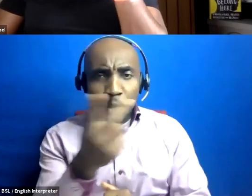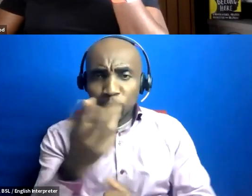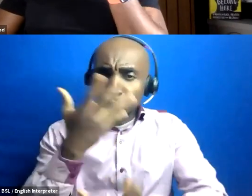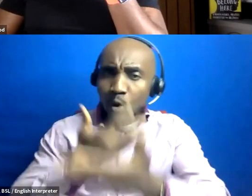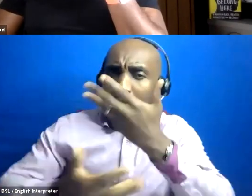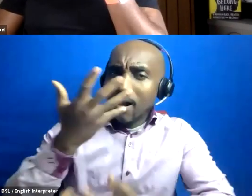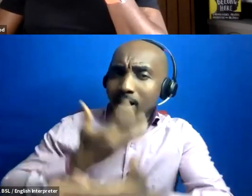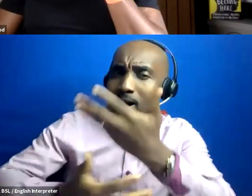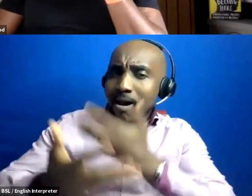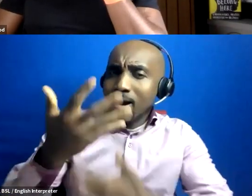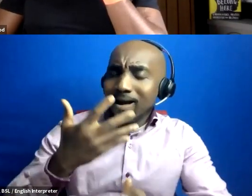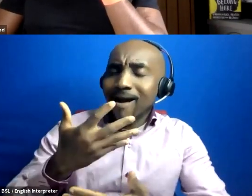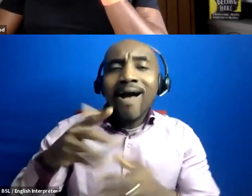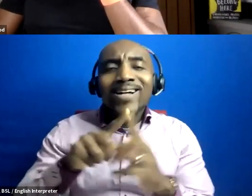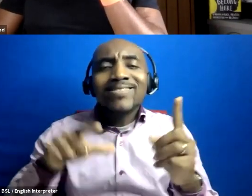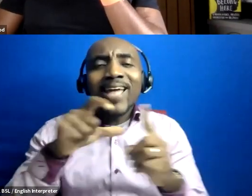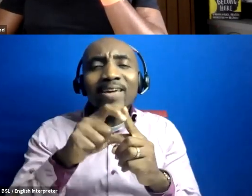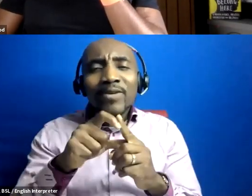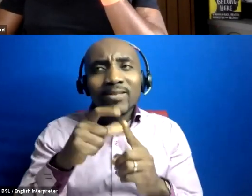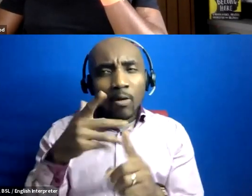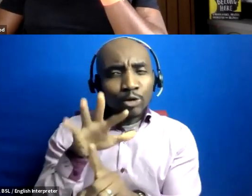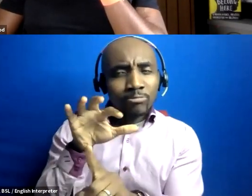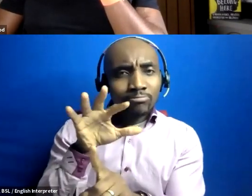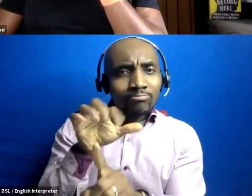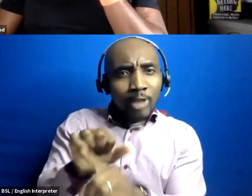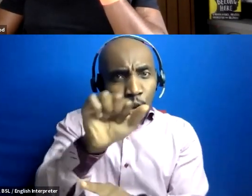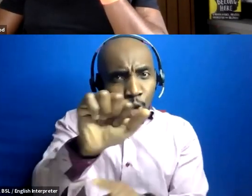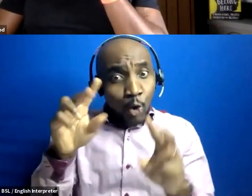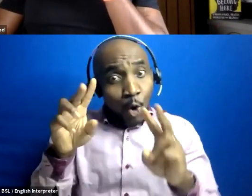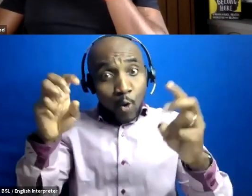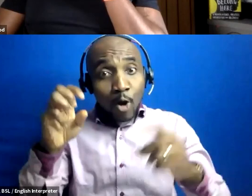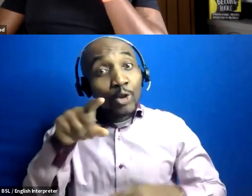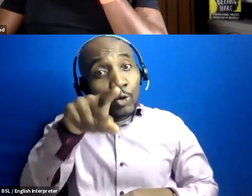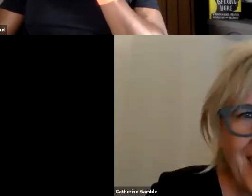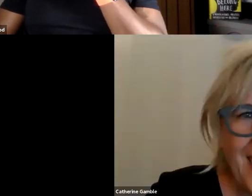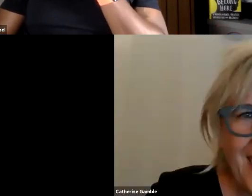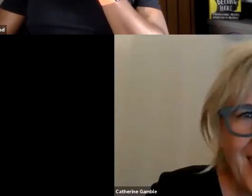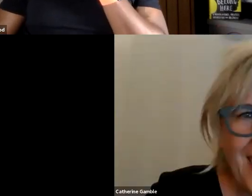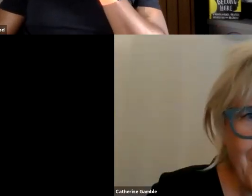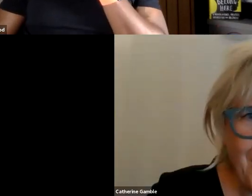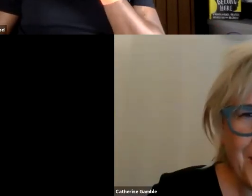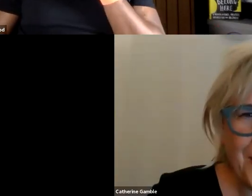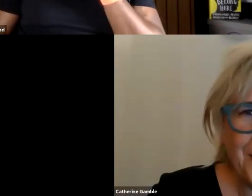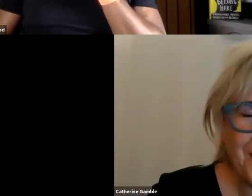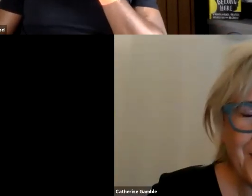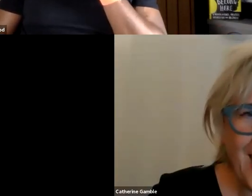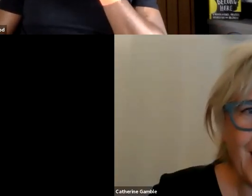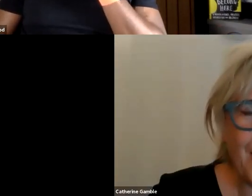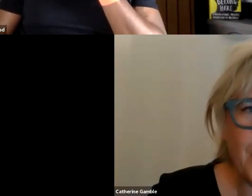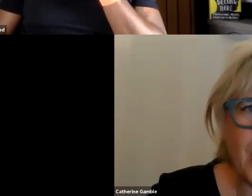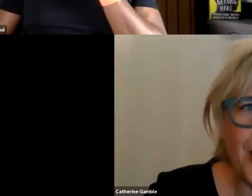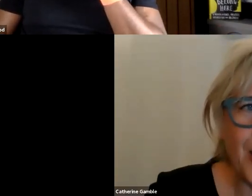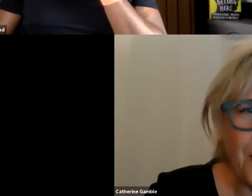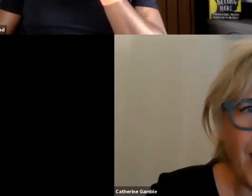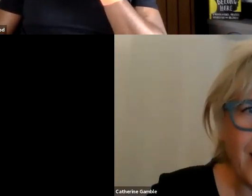think, to quote you, David, I think you've shaken the bullshit out of a lot of us, all three of you.